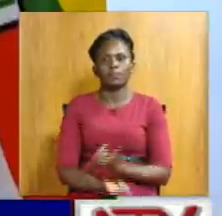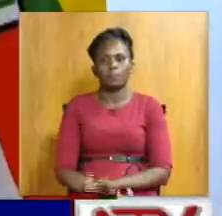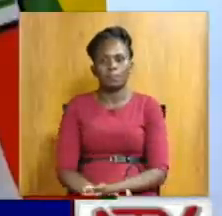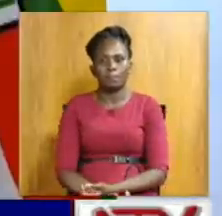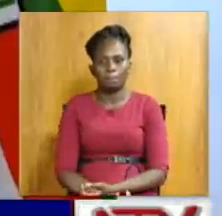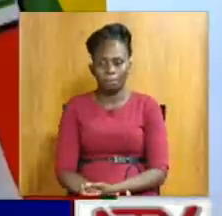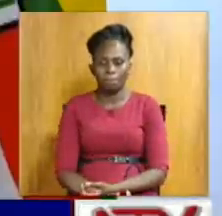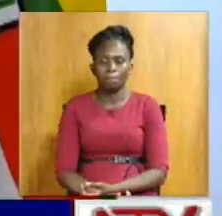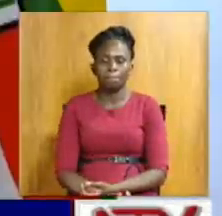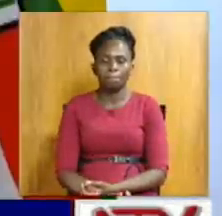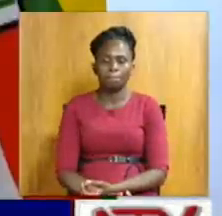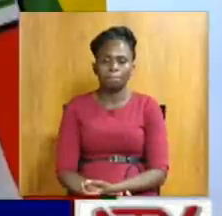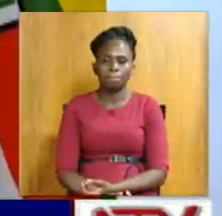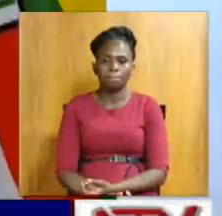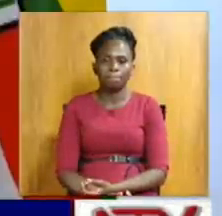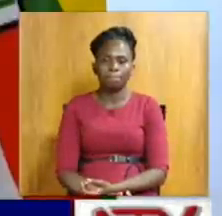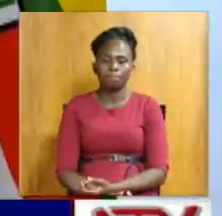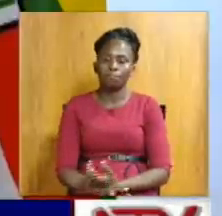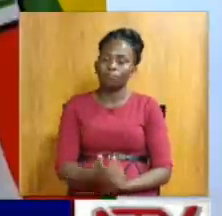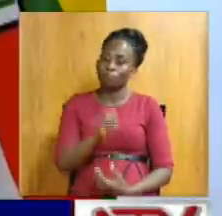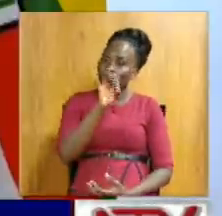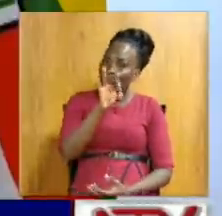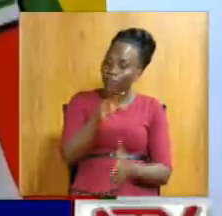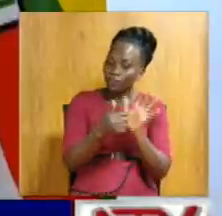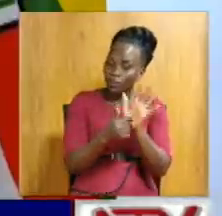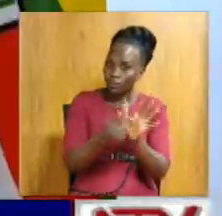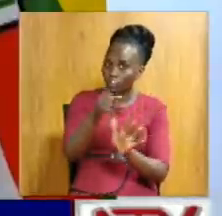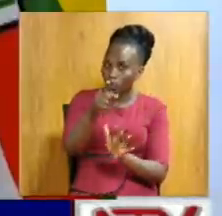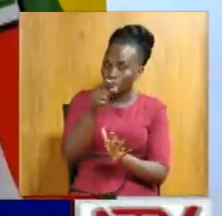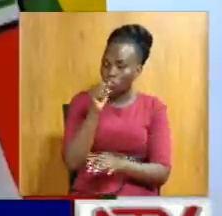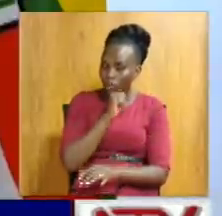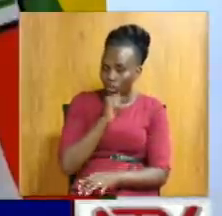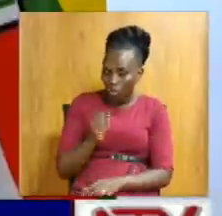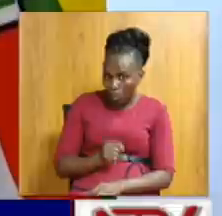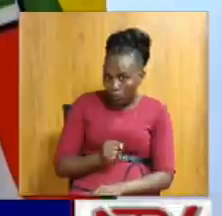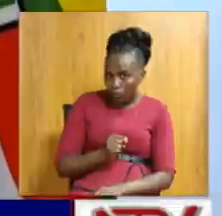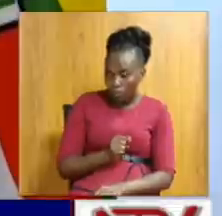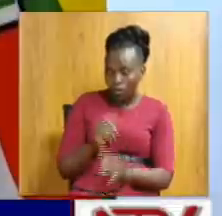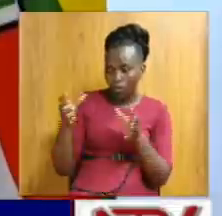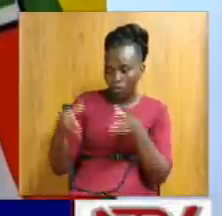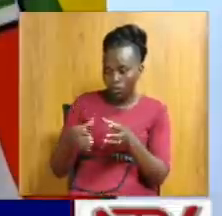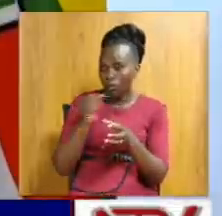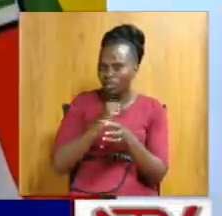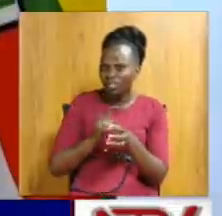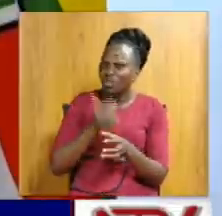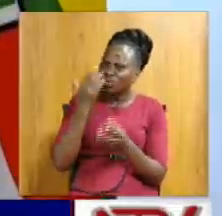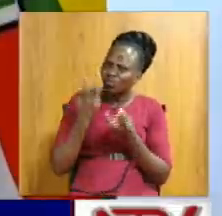for our health. If, for instance, you are among the elderly, why do you travel?